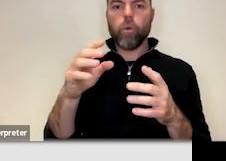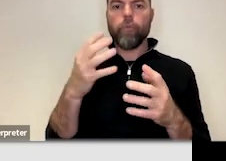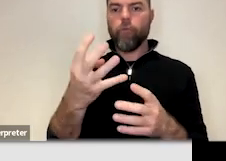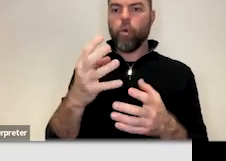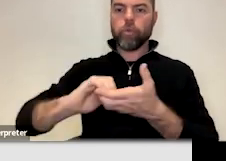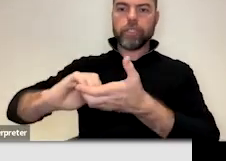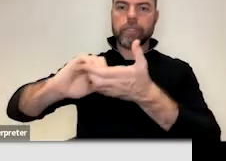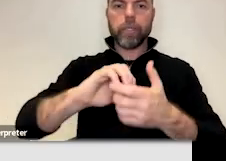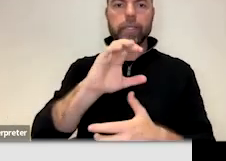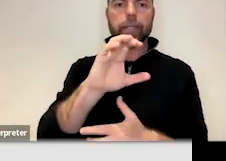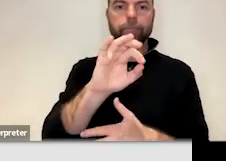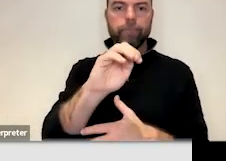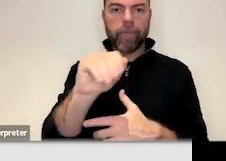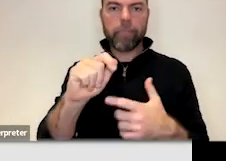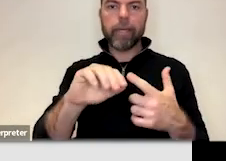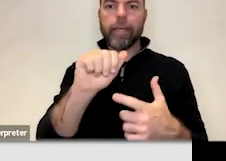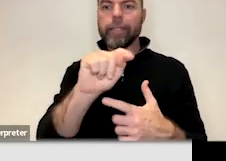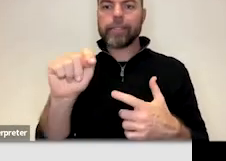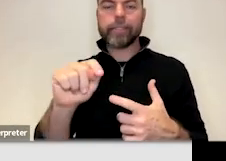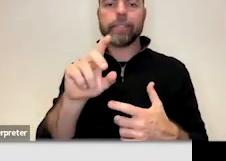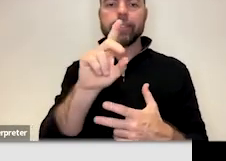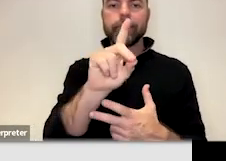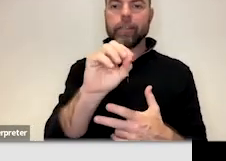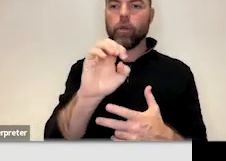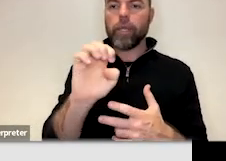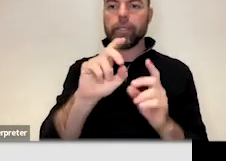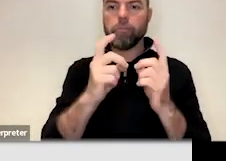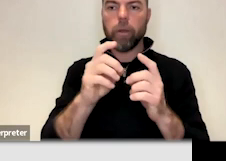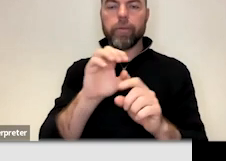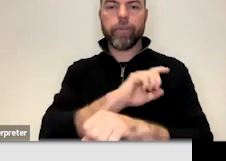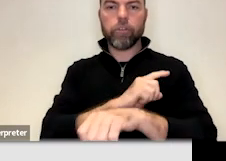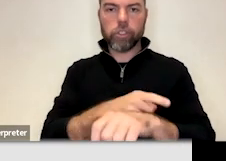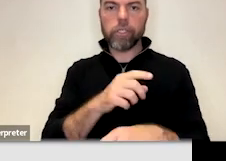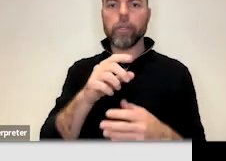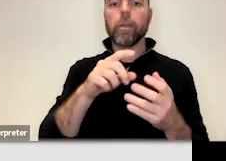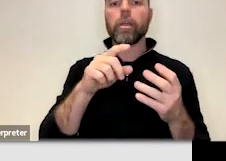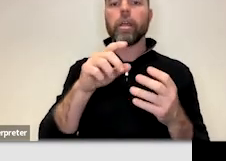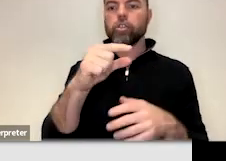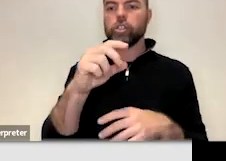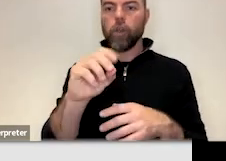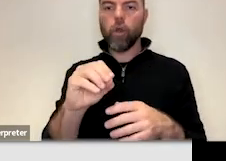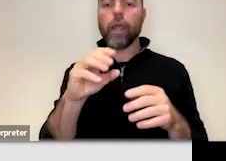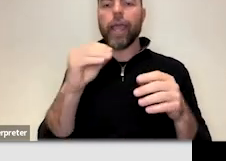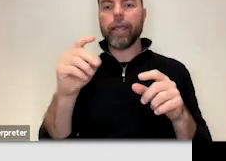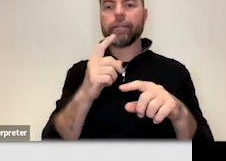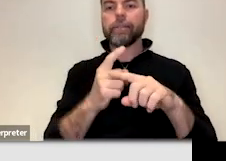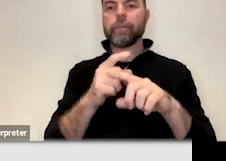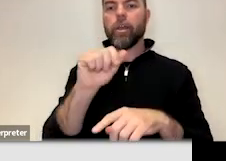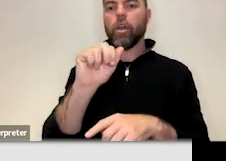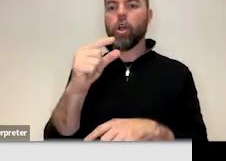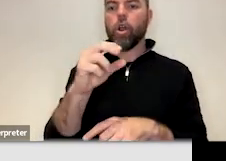FEMA, AT&T, the Department of Energy's Grid Deployment Office, or GDO, and Argonne National Lab. And it's really